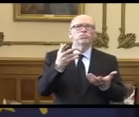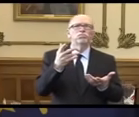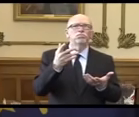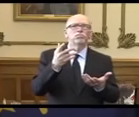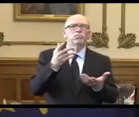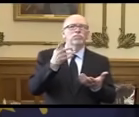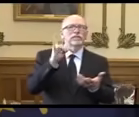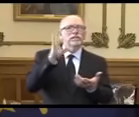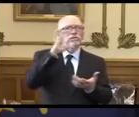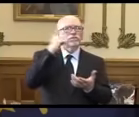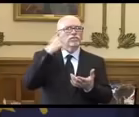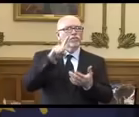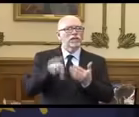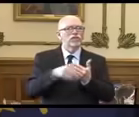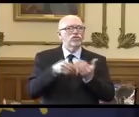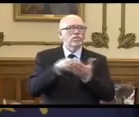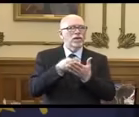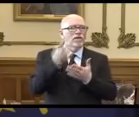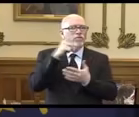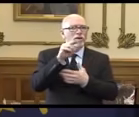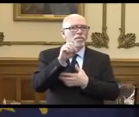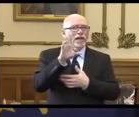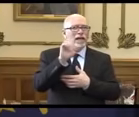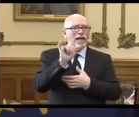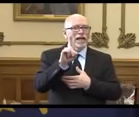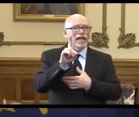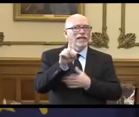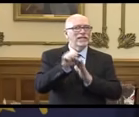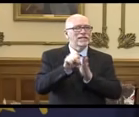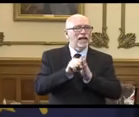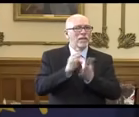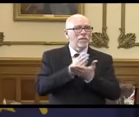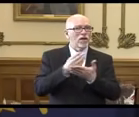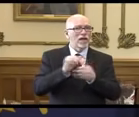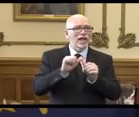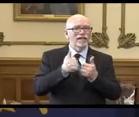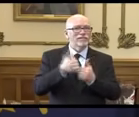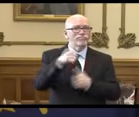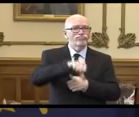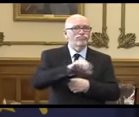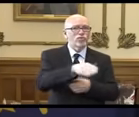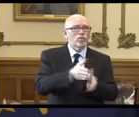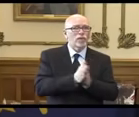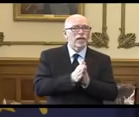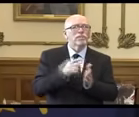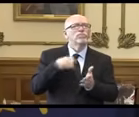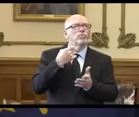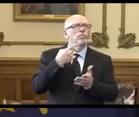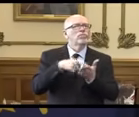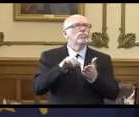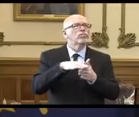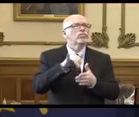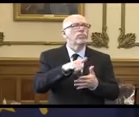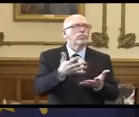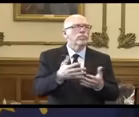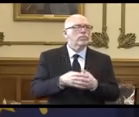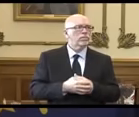sought some additional funding for Medicaid, but the state budget agency turned down their request. So I wanted to check on the status of